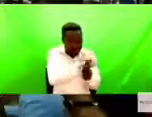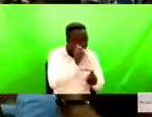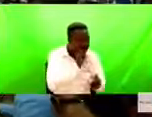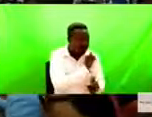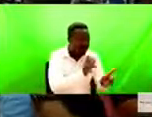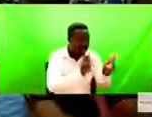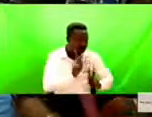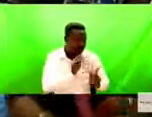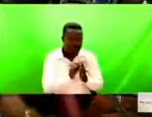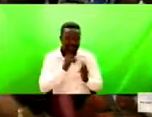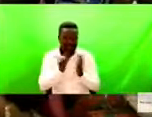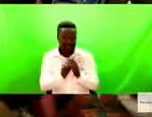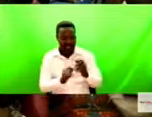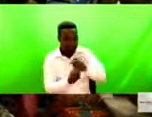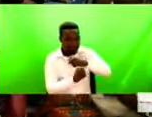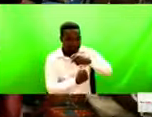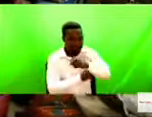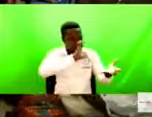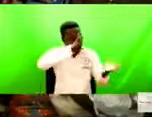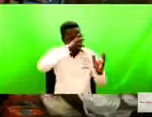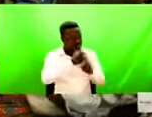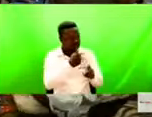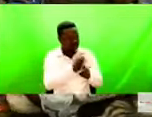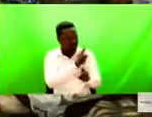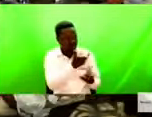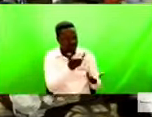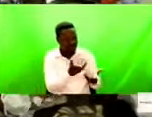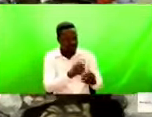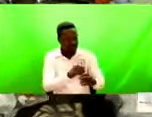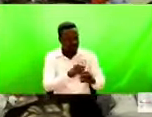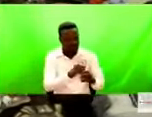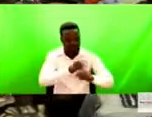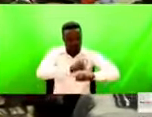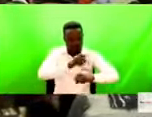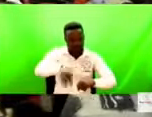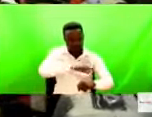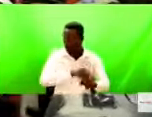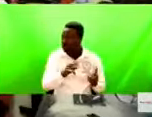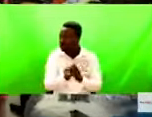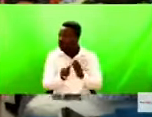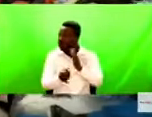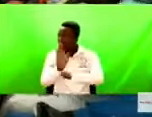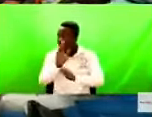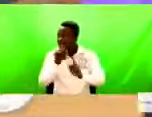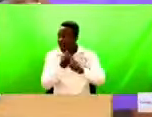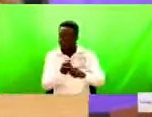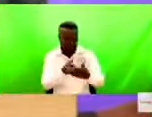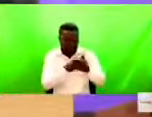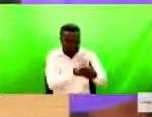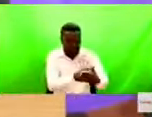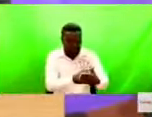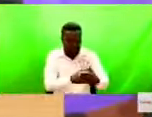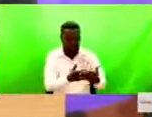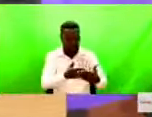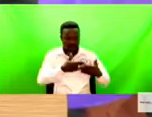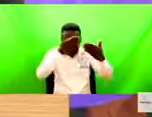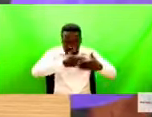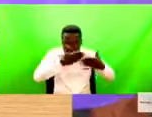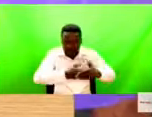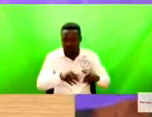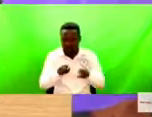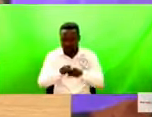says that the pillar of cloud then withdrew and came to the array. So God is an offensive player. God is also a defensive player. I